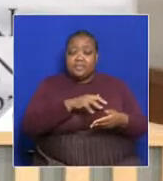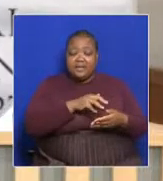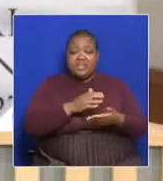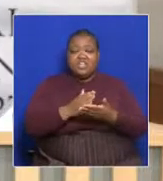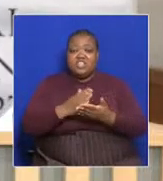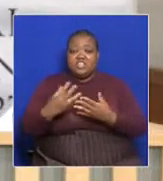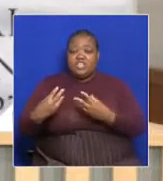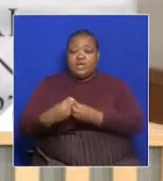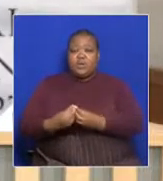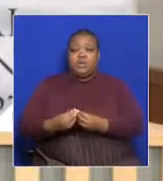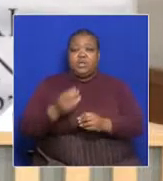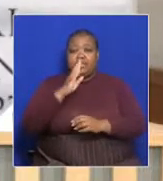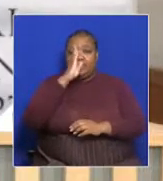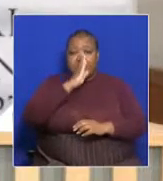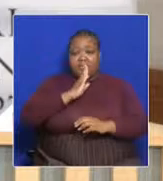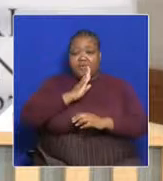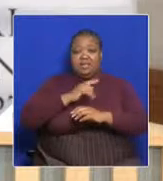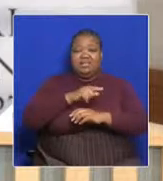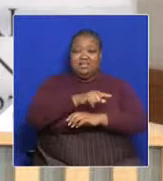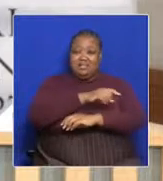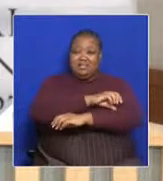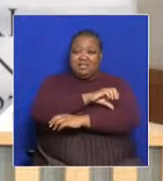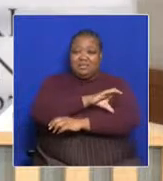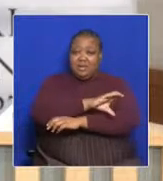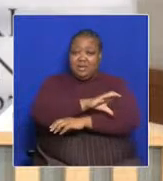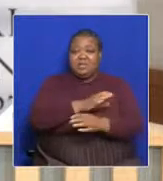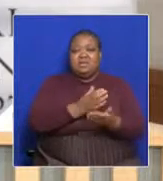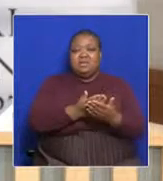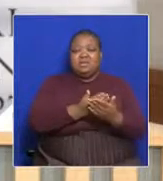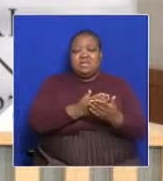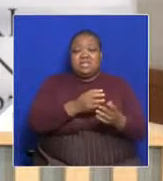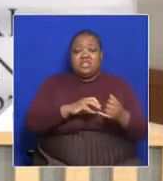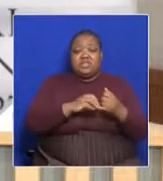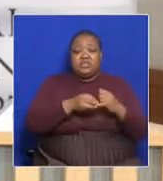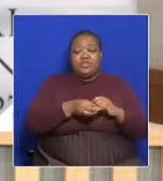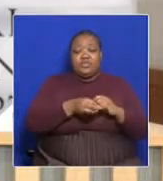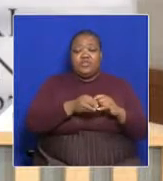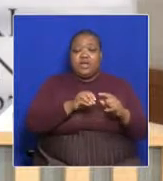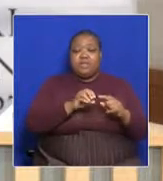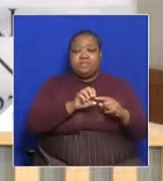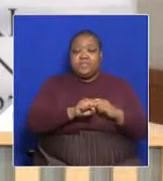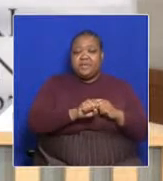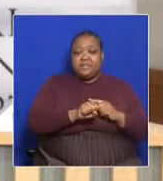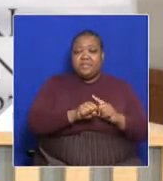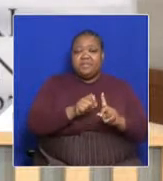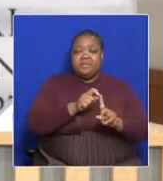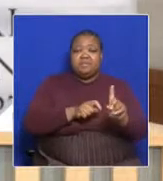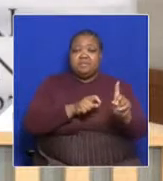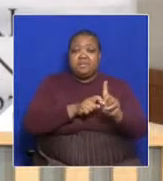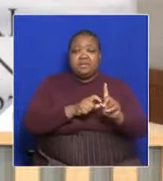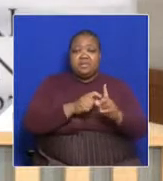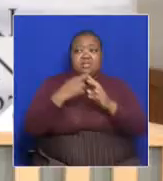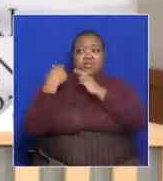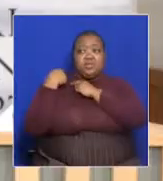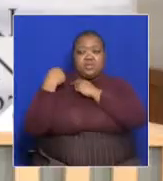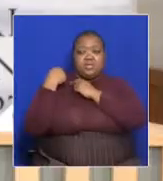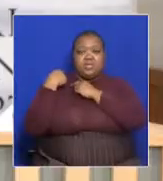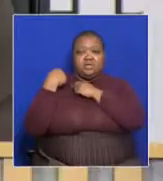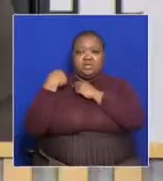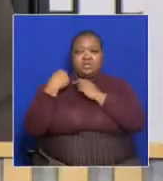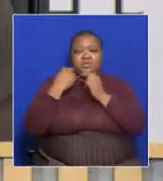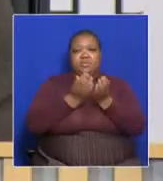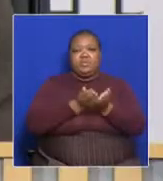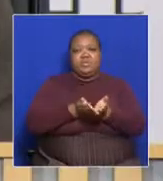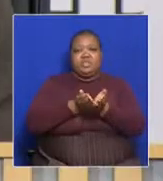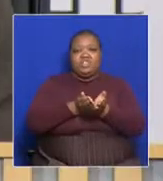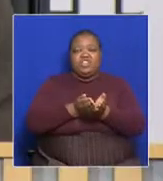that end to try and locate who may consistently be responsible for these shipments. Do you accept that? I agree